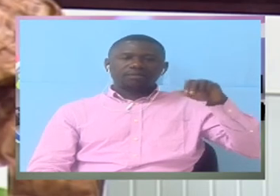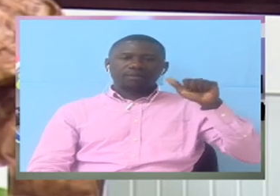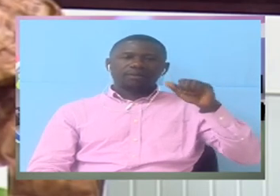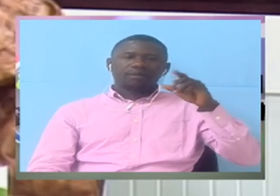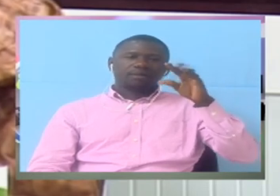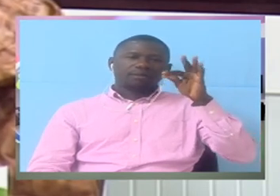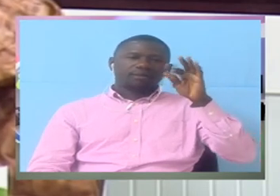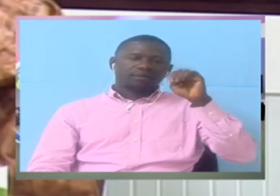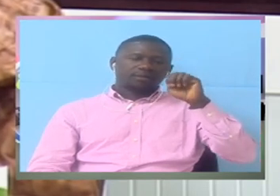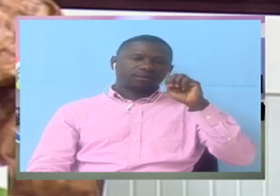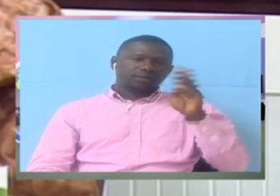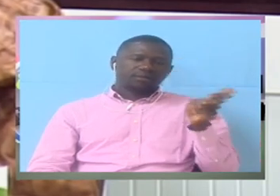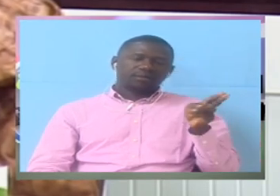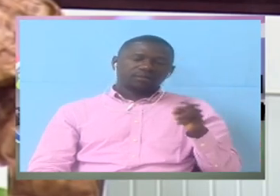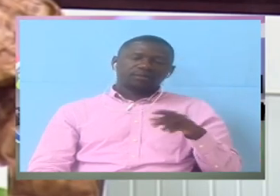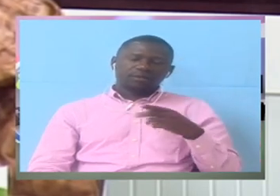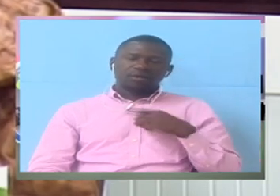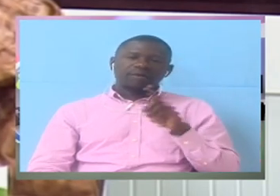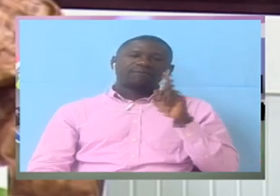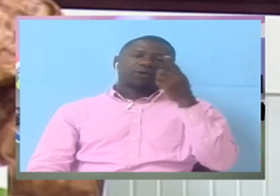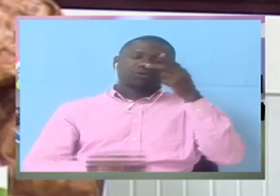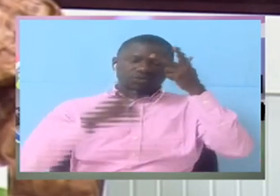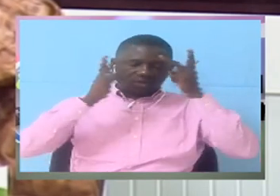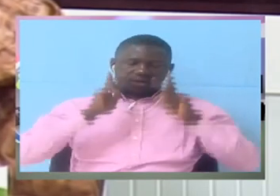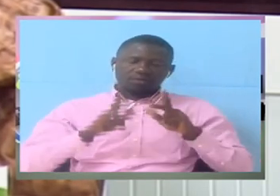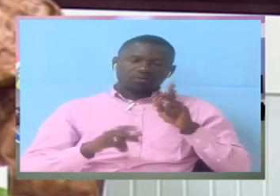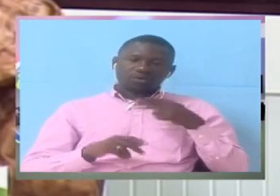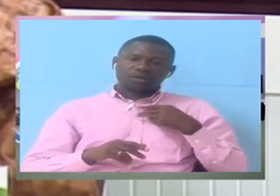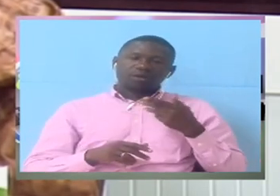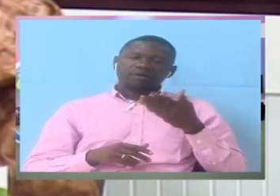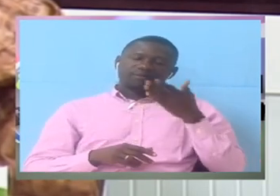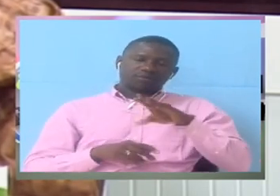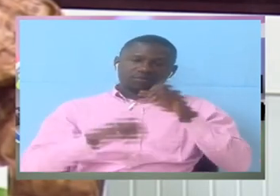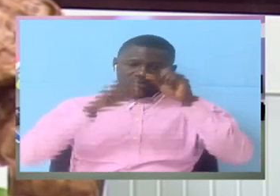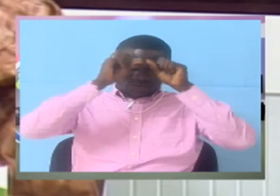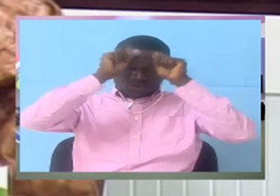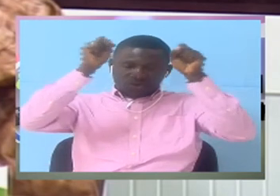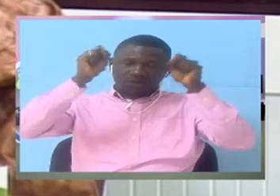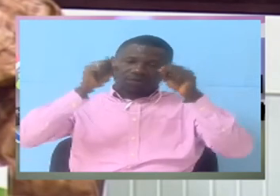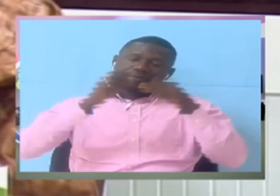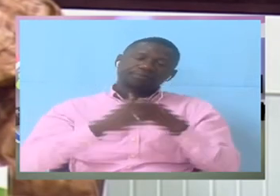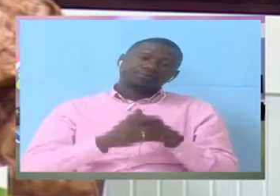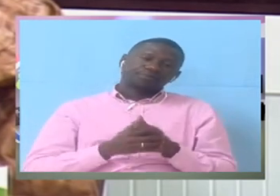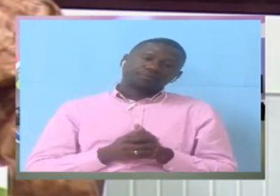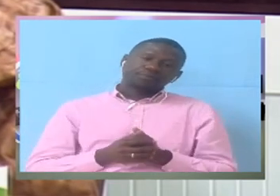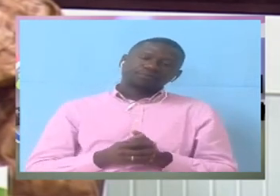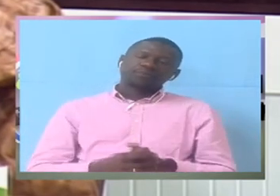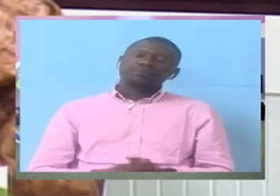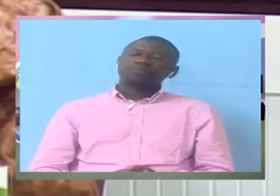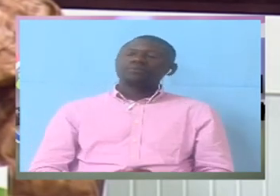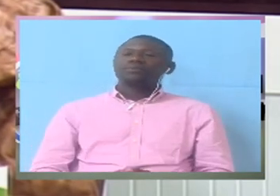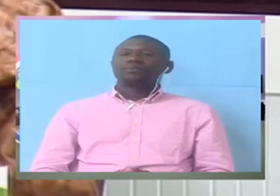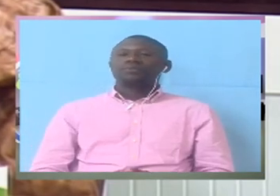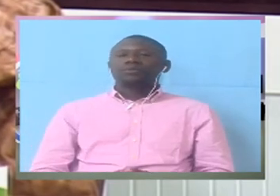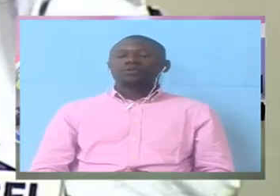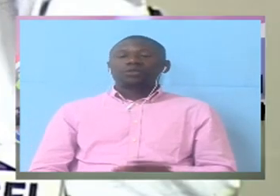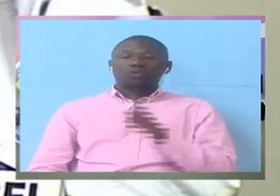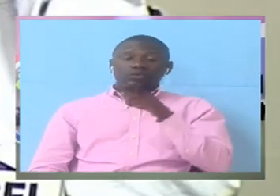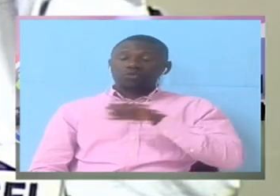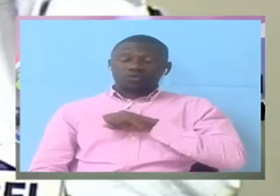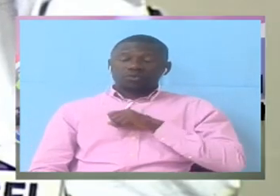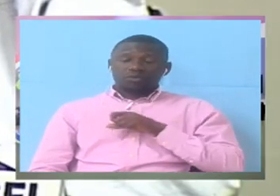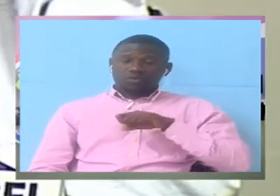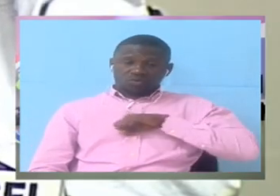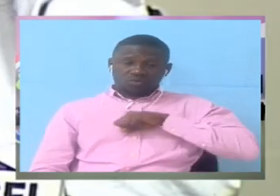They were our first lawyers, but those were government lawyers. You did not personally hire